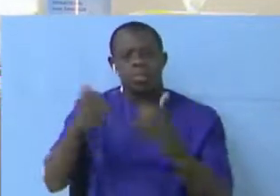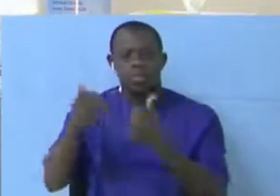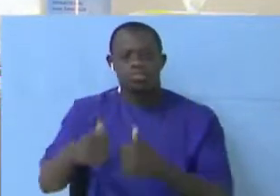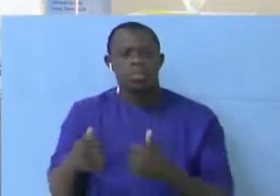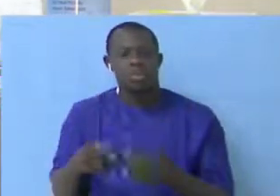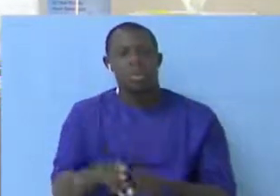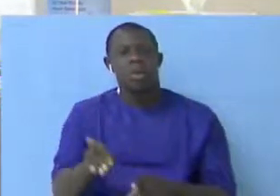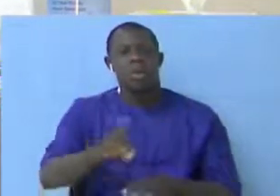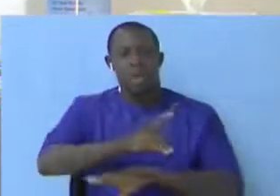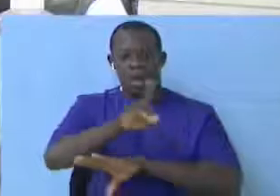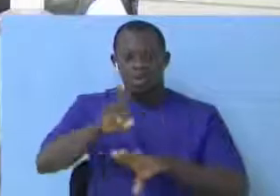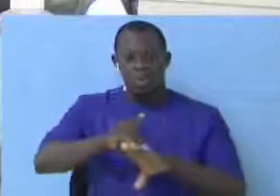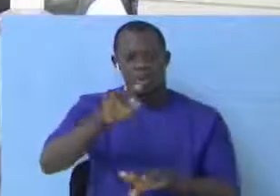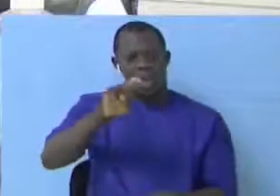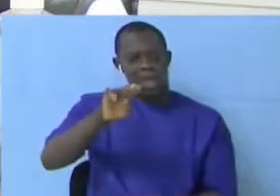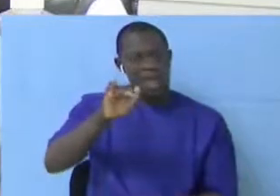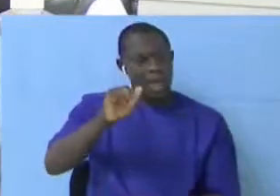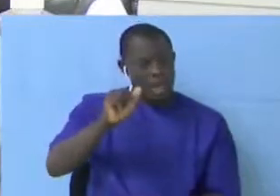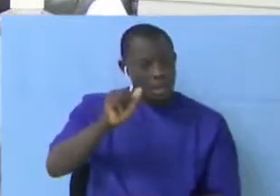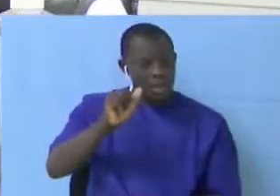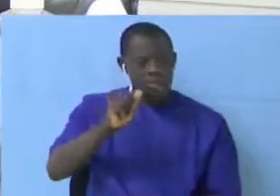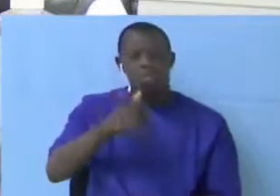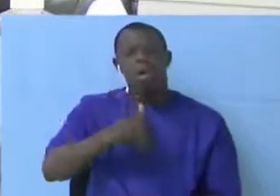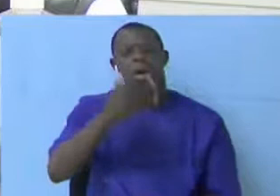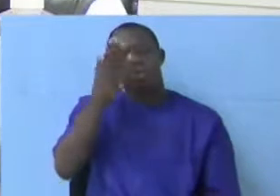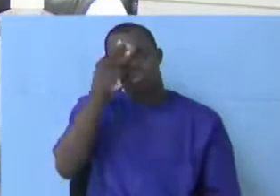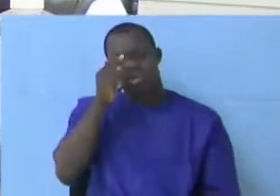Then I came to realize it's normal.